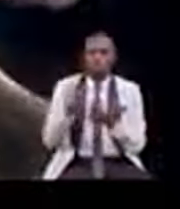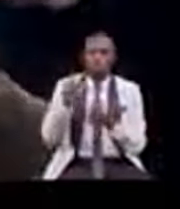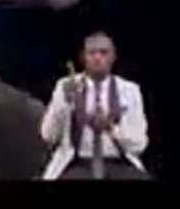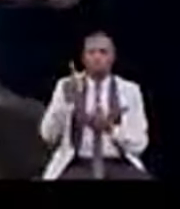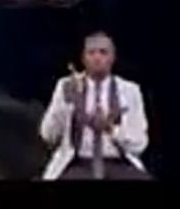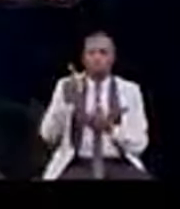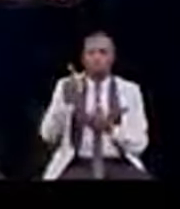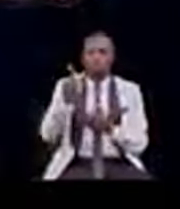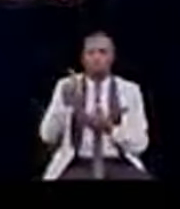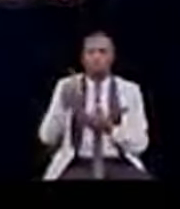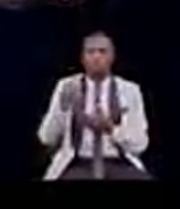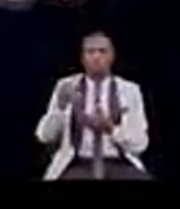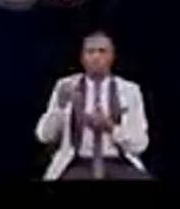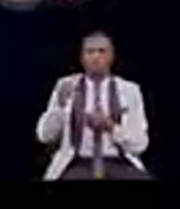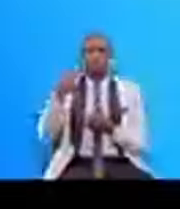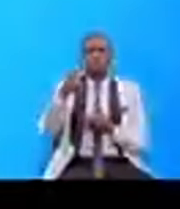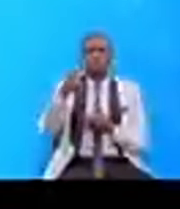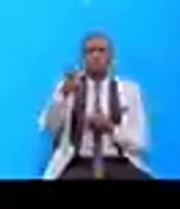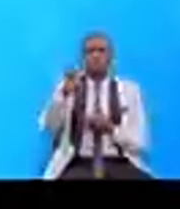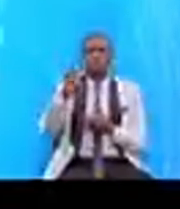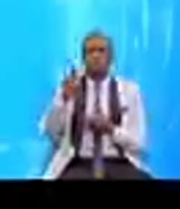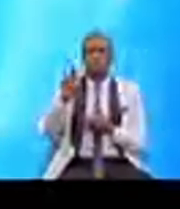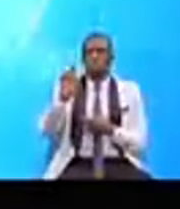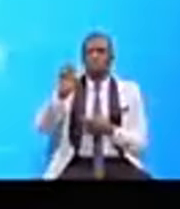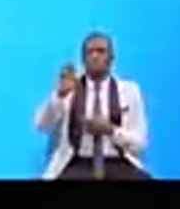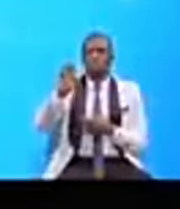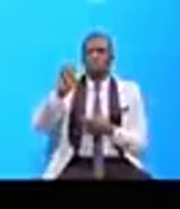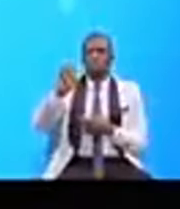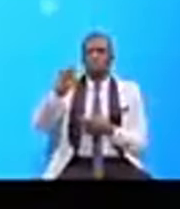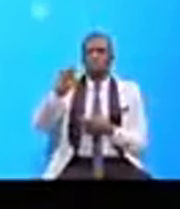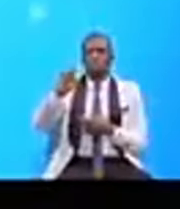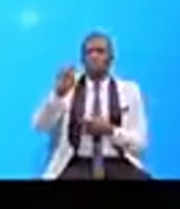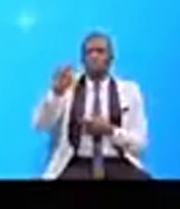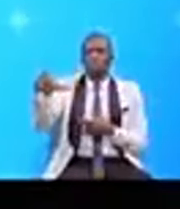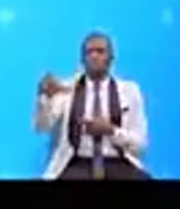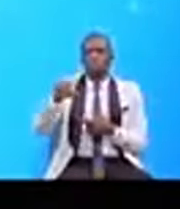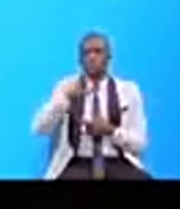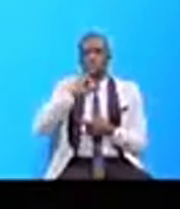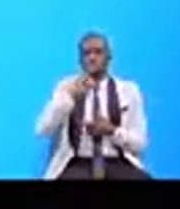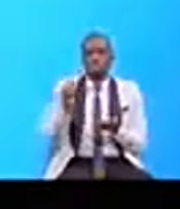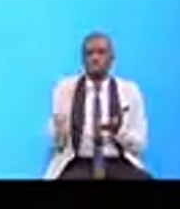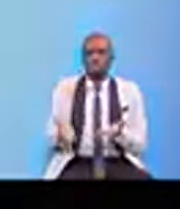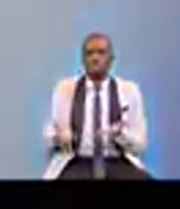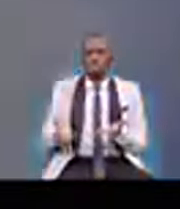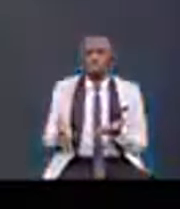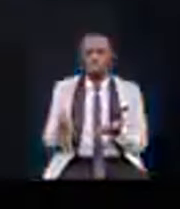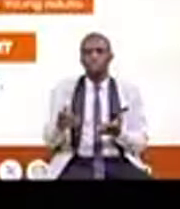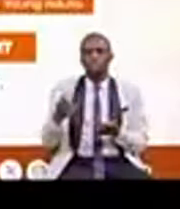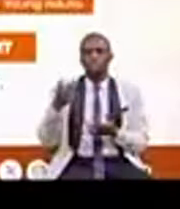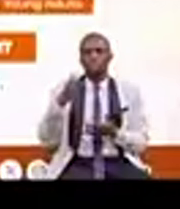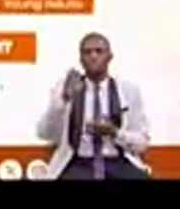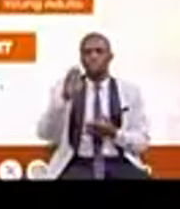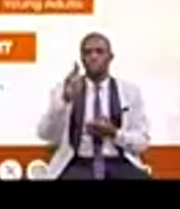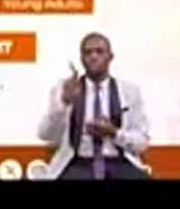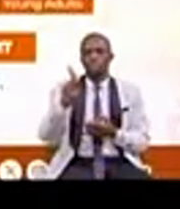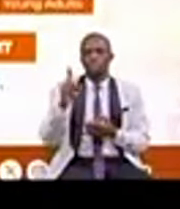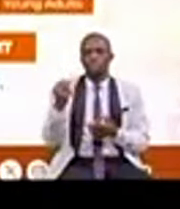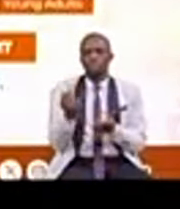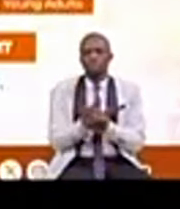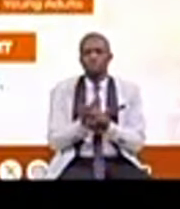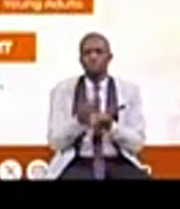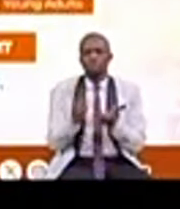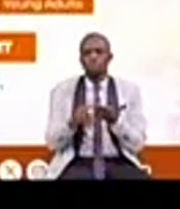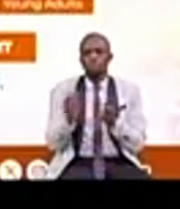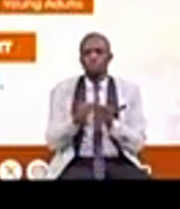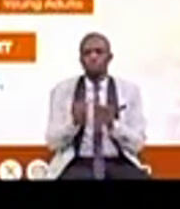born, unto us a son is given, and the government shall be upon his